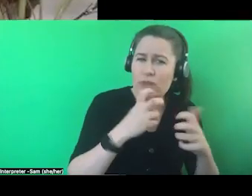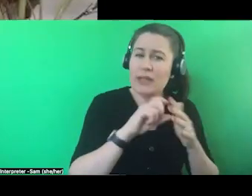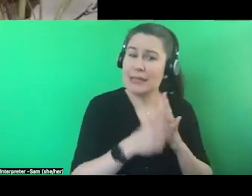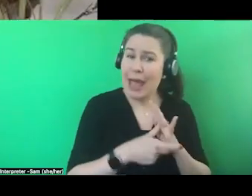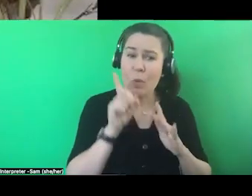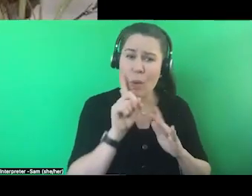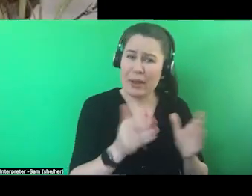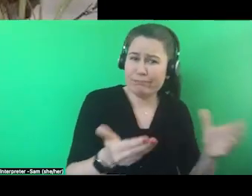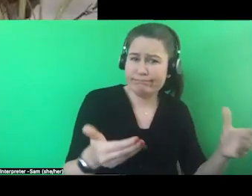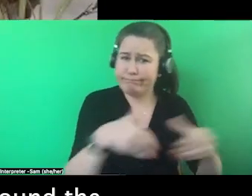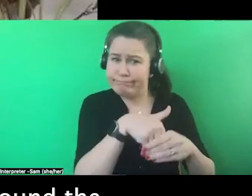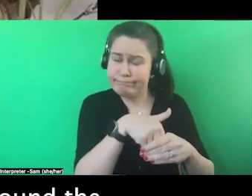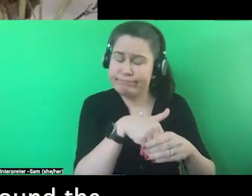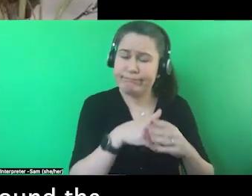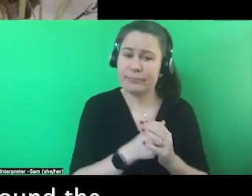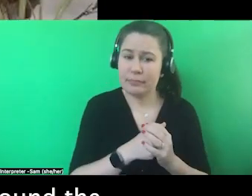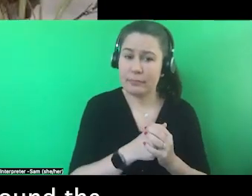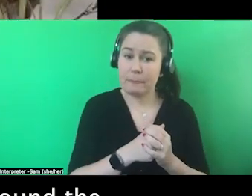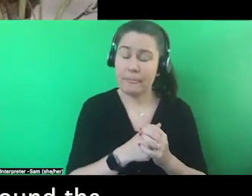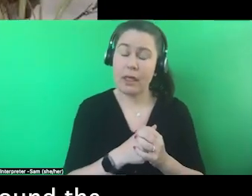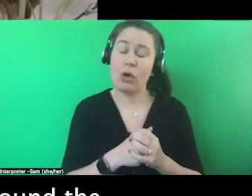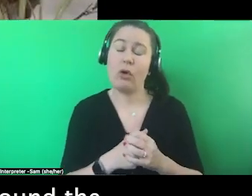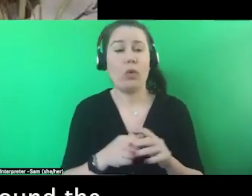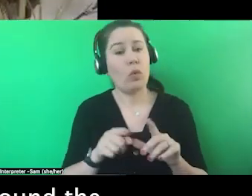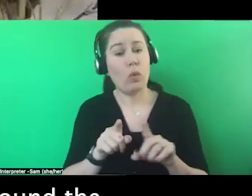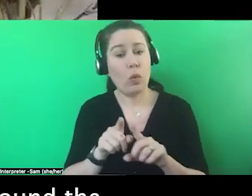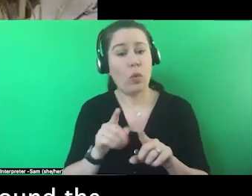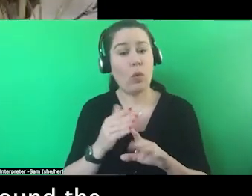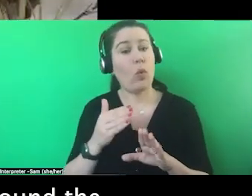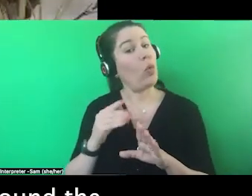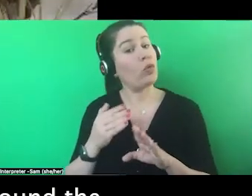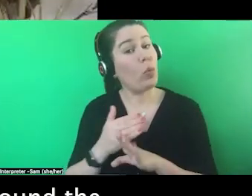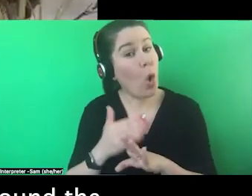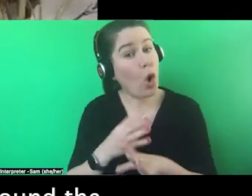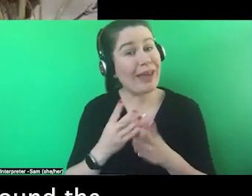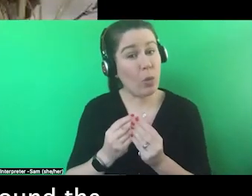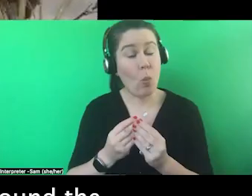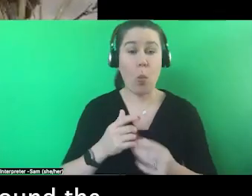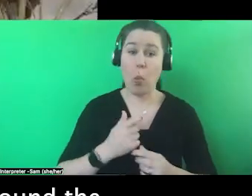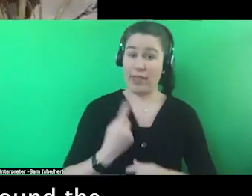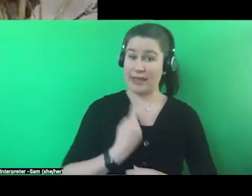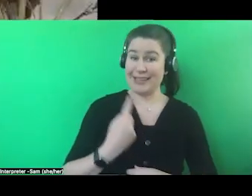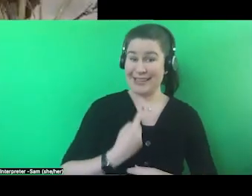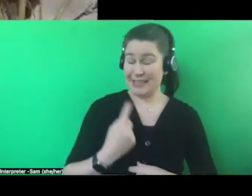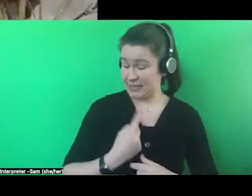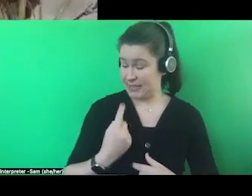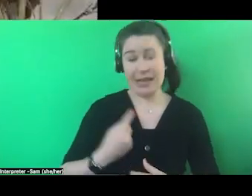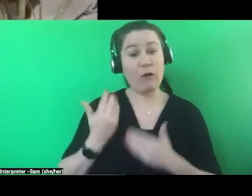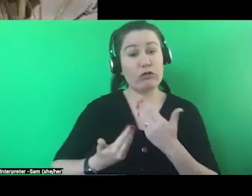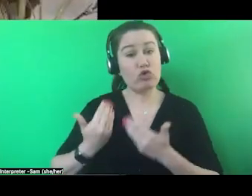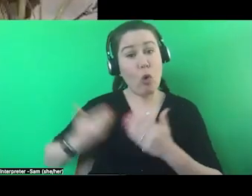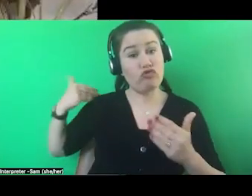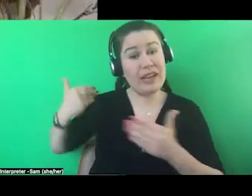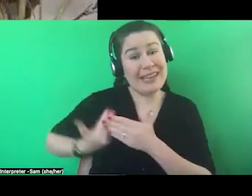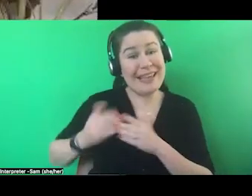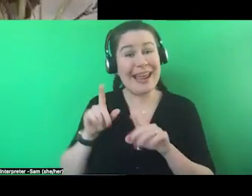a bid to expand my research working with autobiographical narratives around the menopause and to make